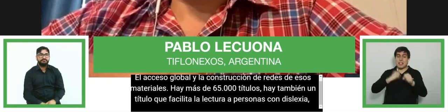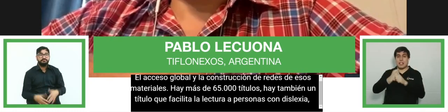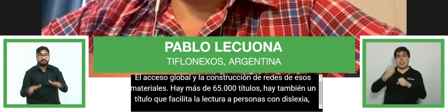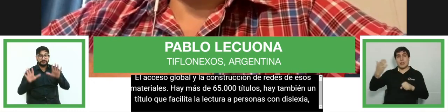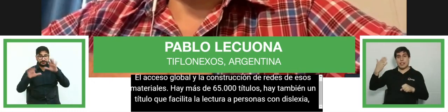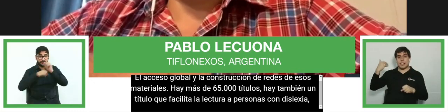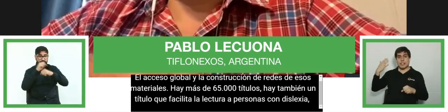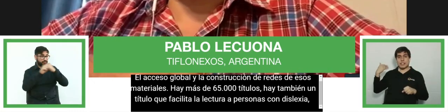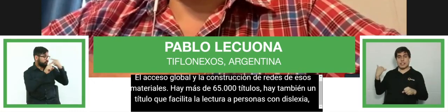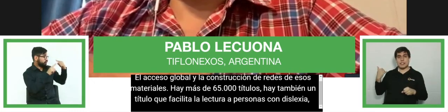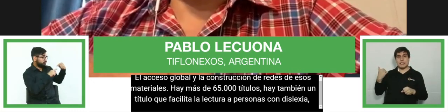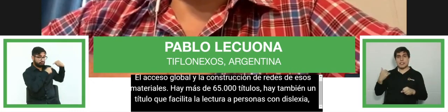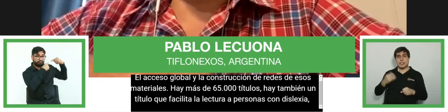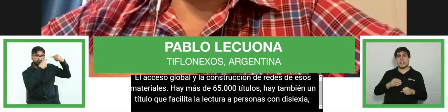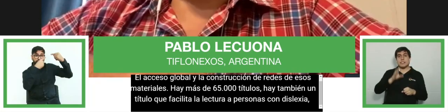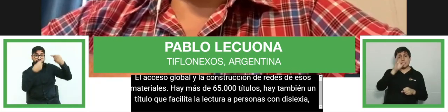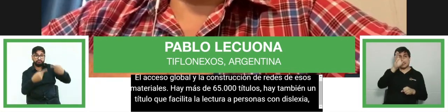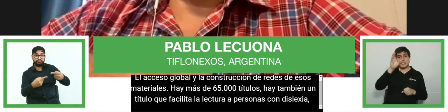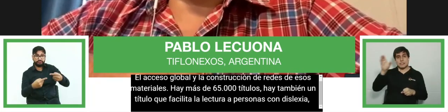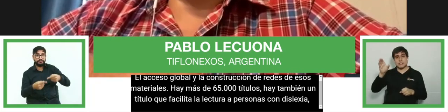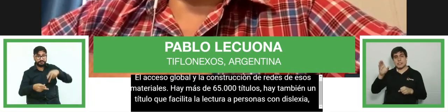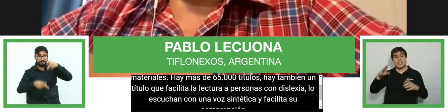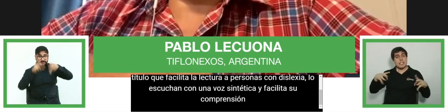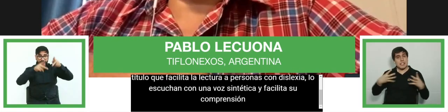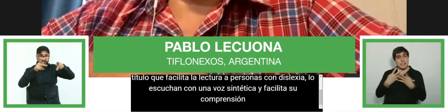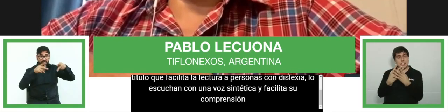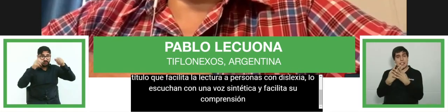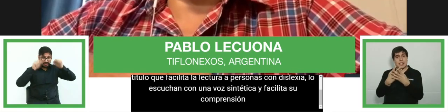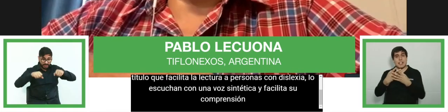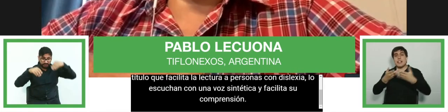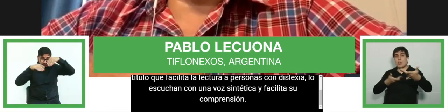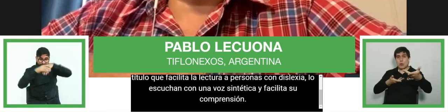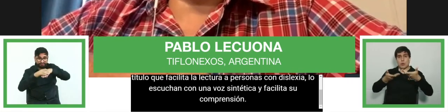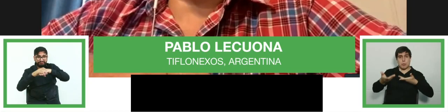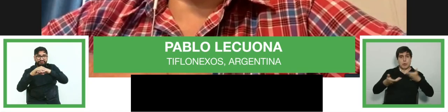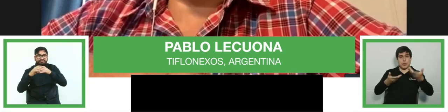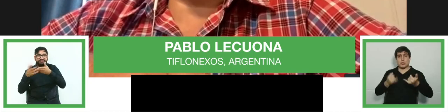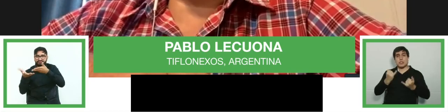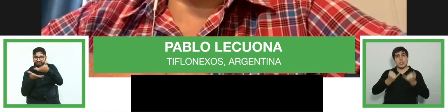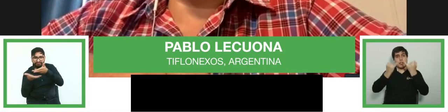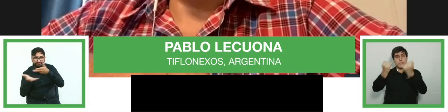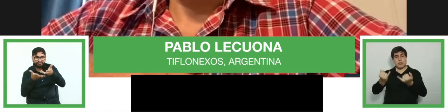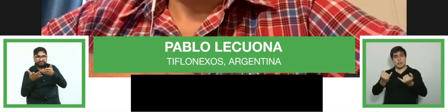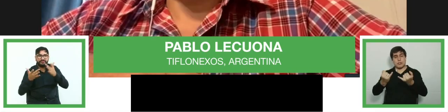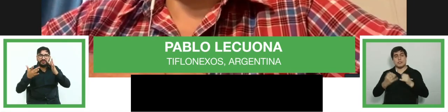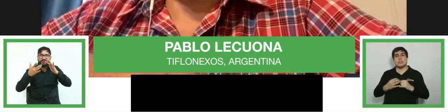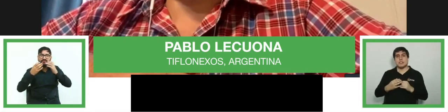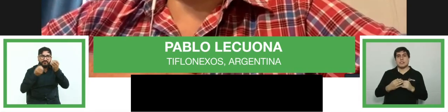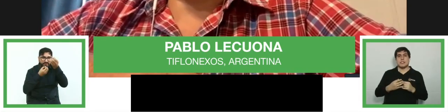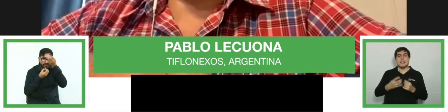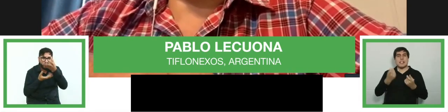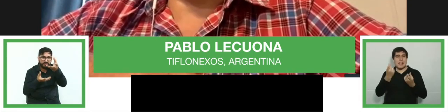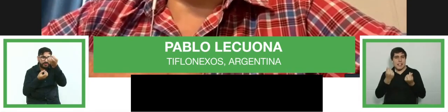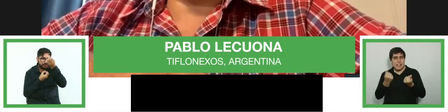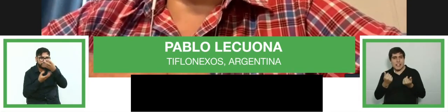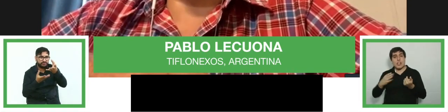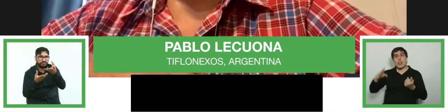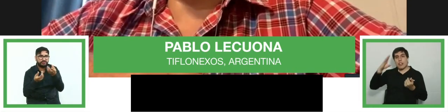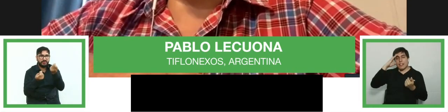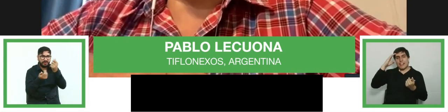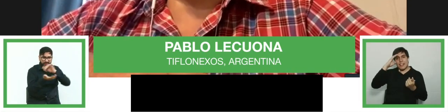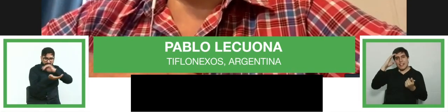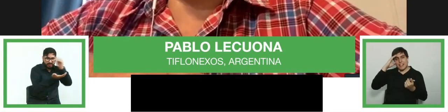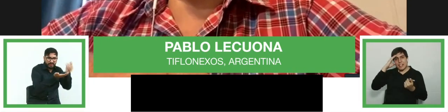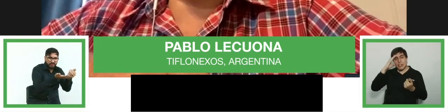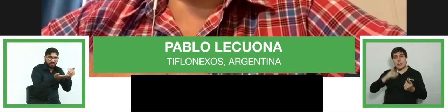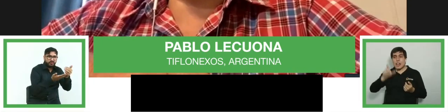the network of exchange of information and resources and experiences between the users and the institutions that access